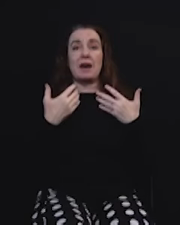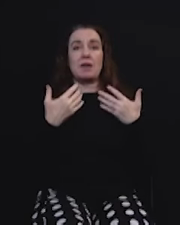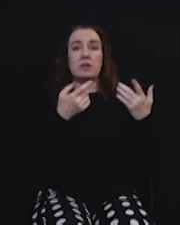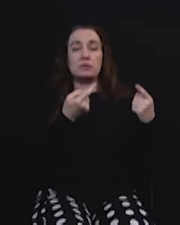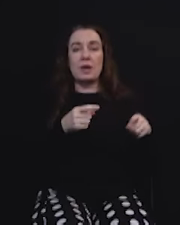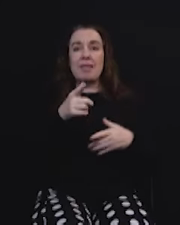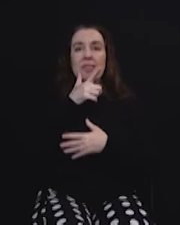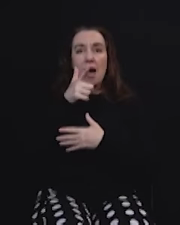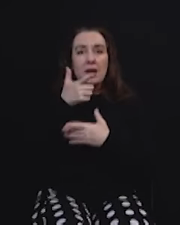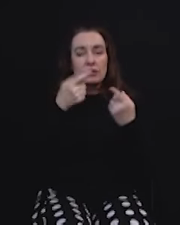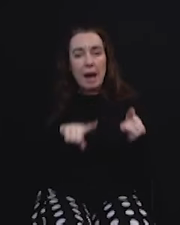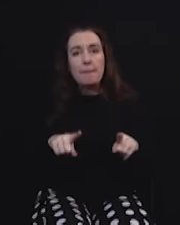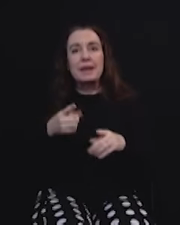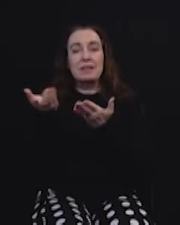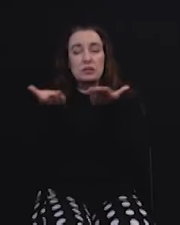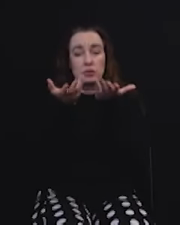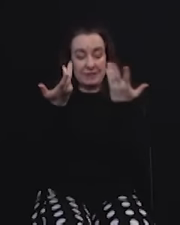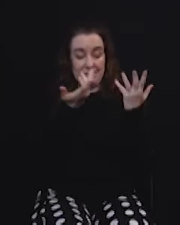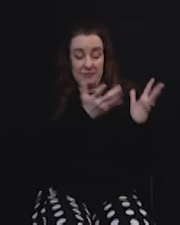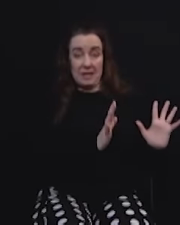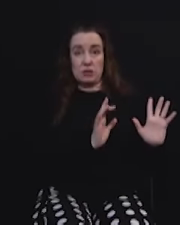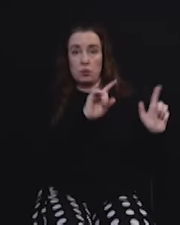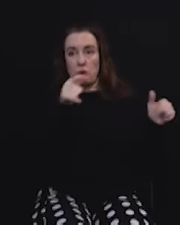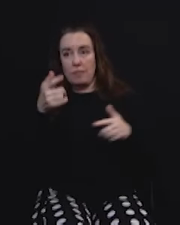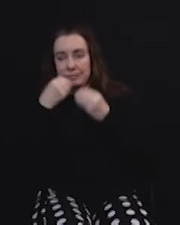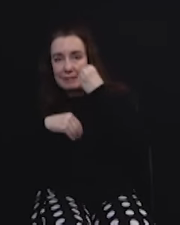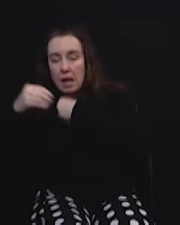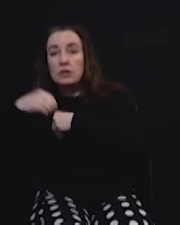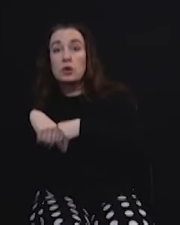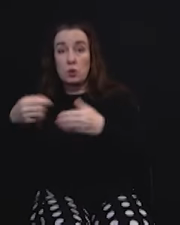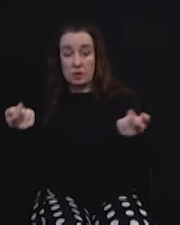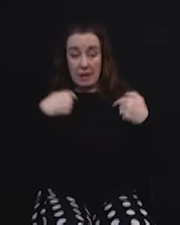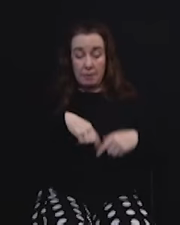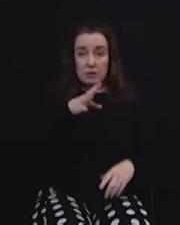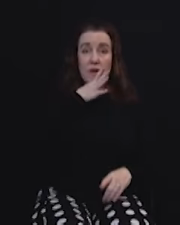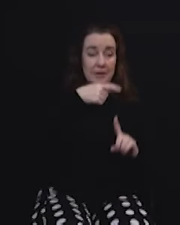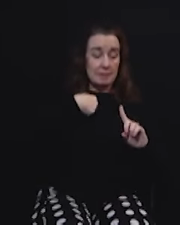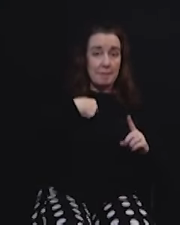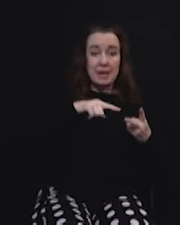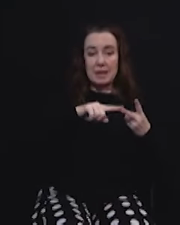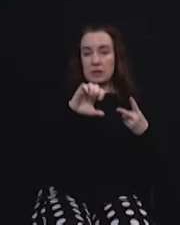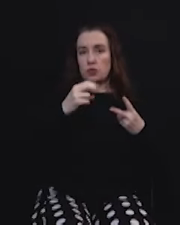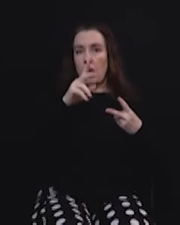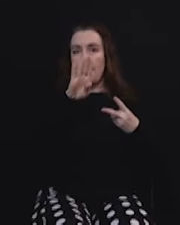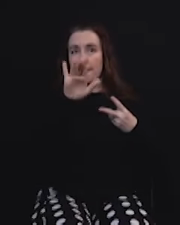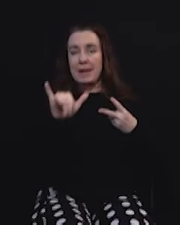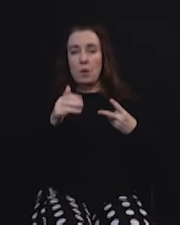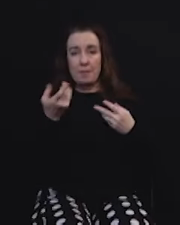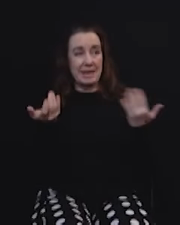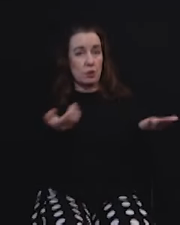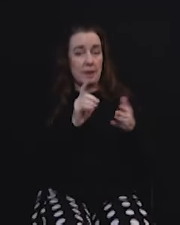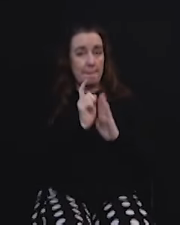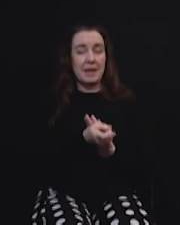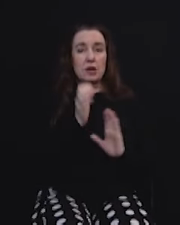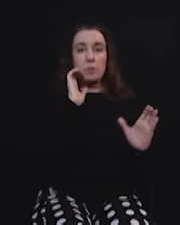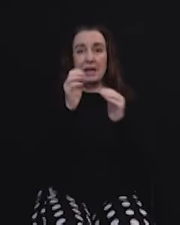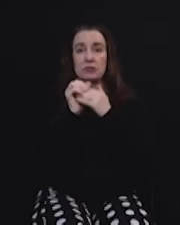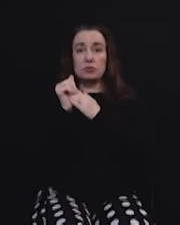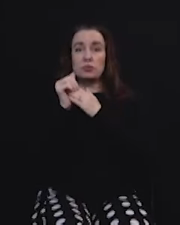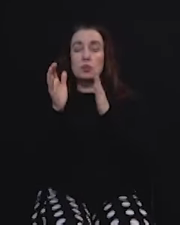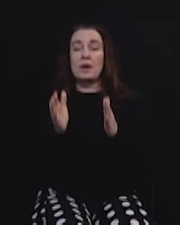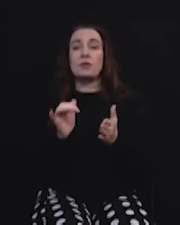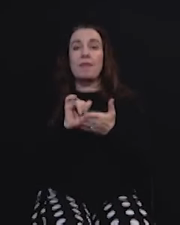lunch provided right after service today. We want you to be a part. So you come talk to me. You can talk to Shelby, who's going to be up here in a minute, our communications director, who's